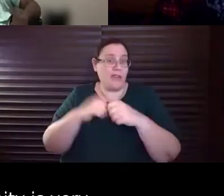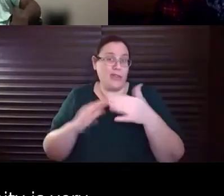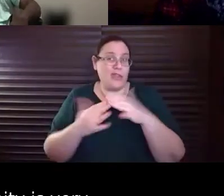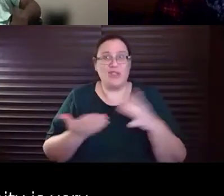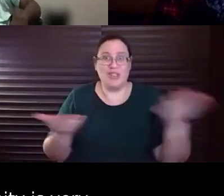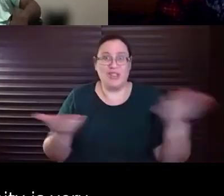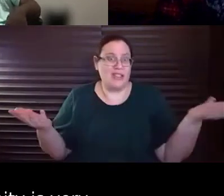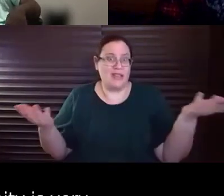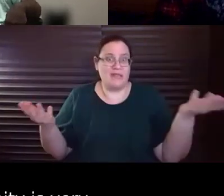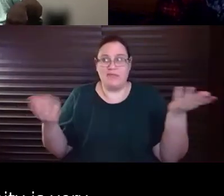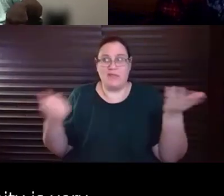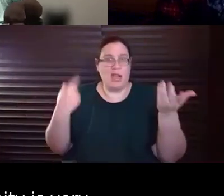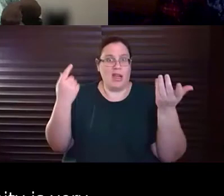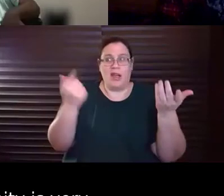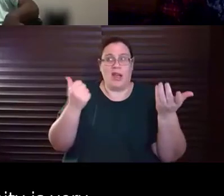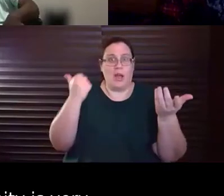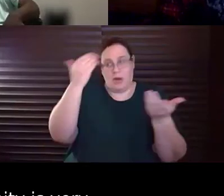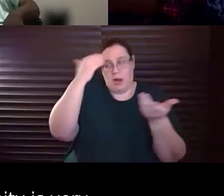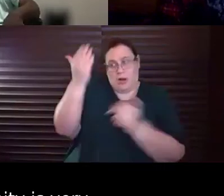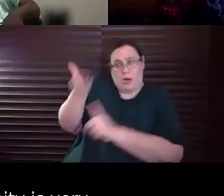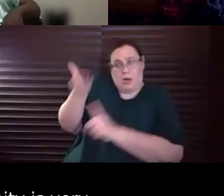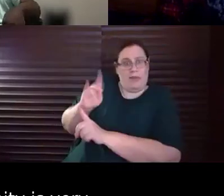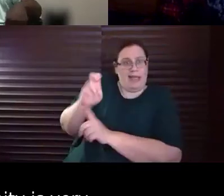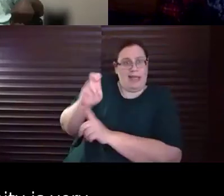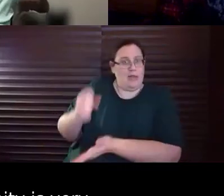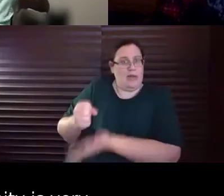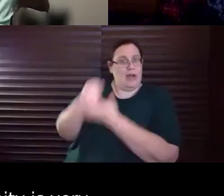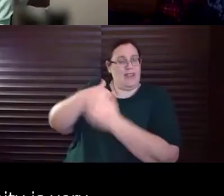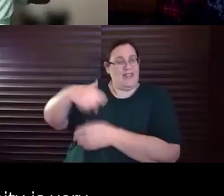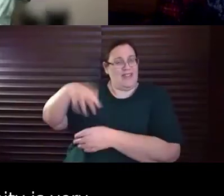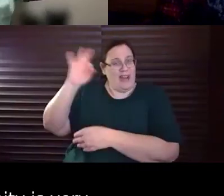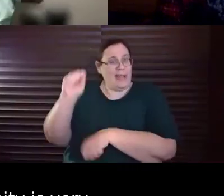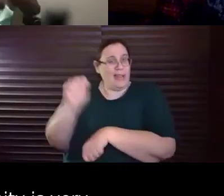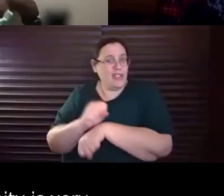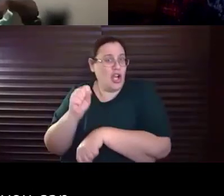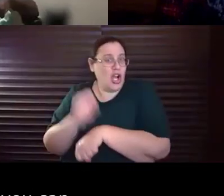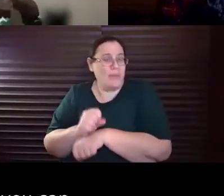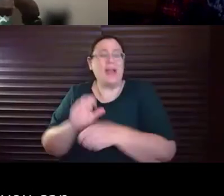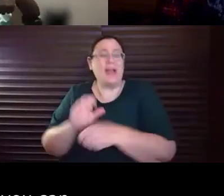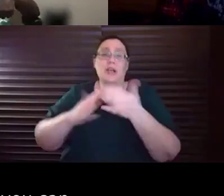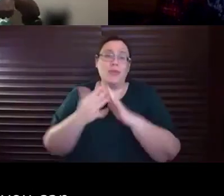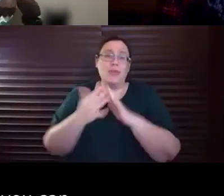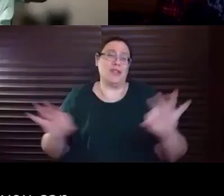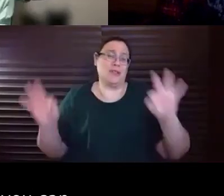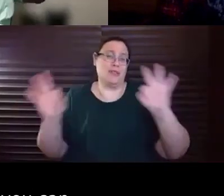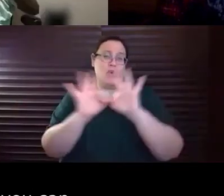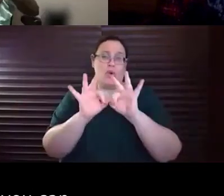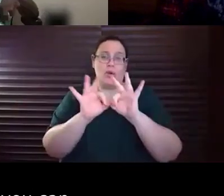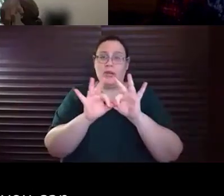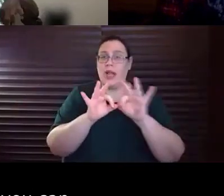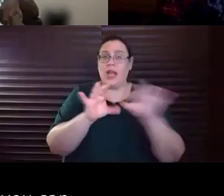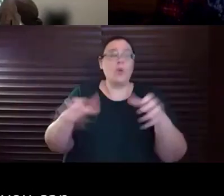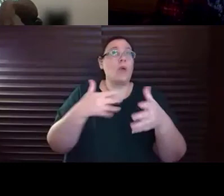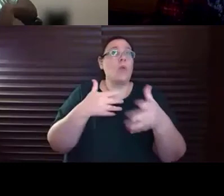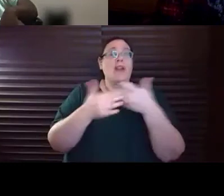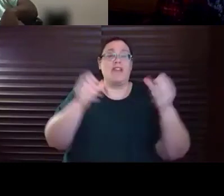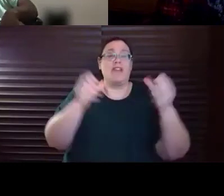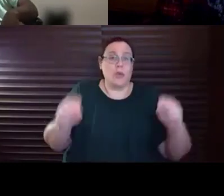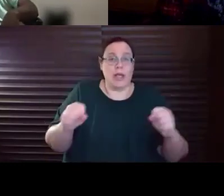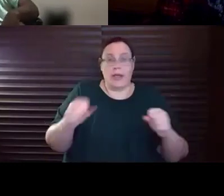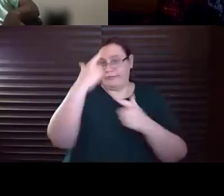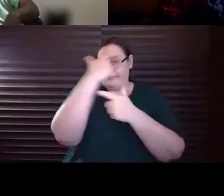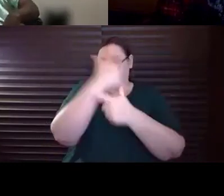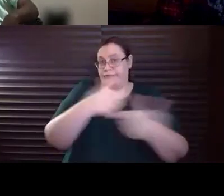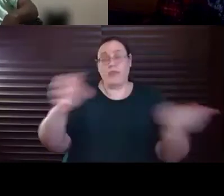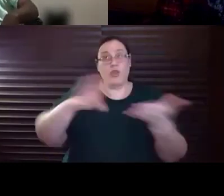know Mikey Randa. So community is very important, and doing whatever you can to learn whatever you